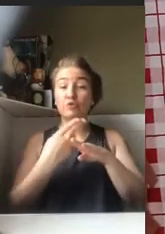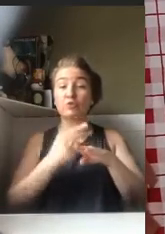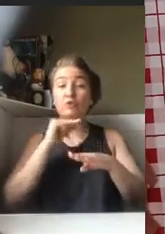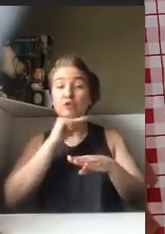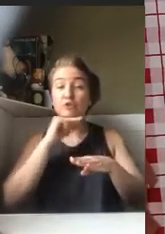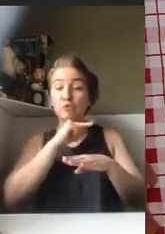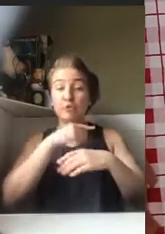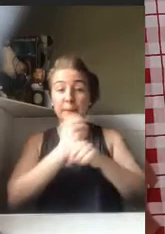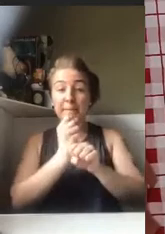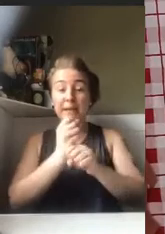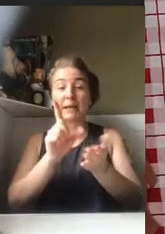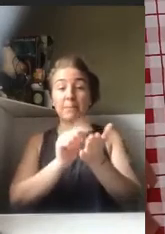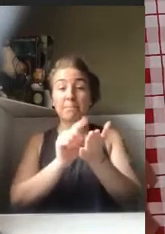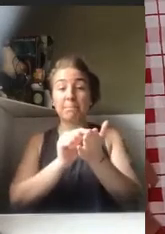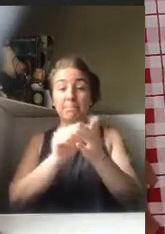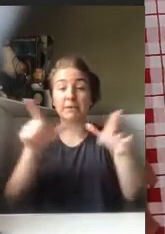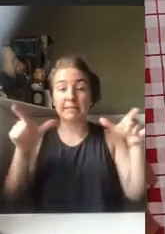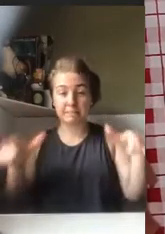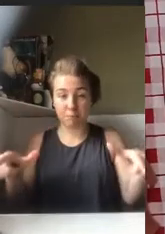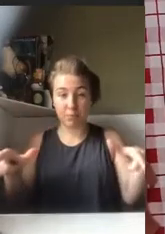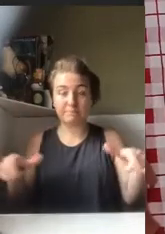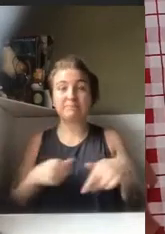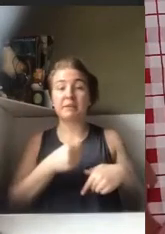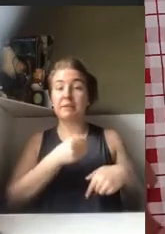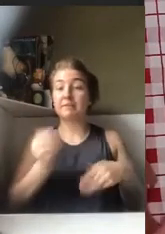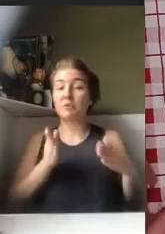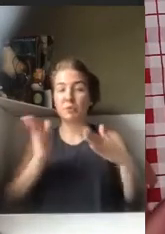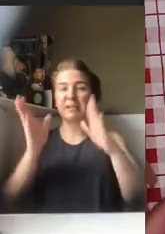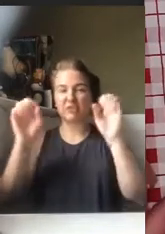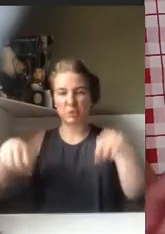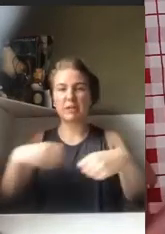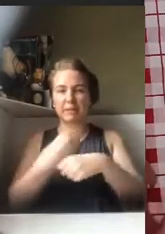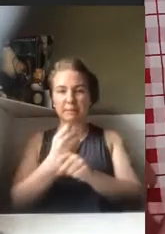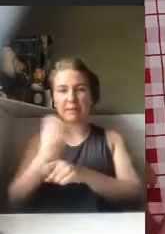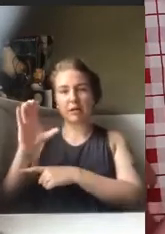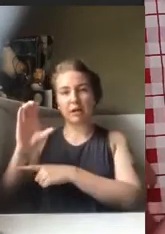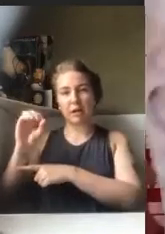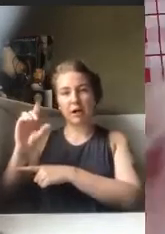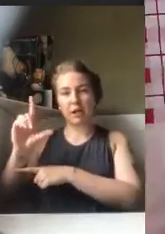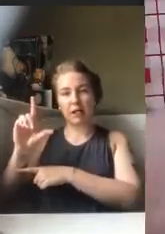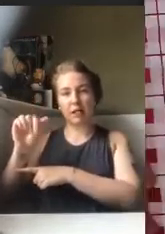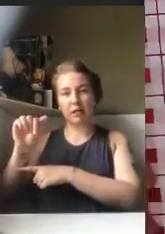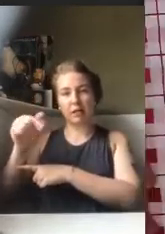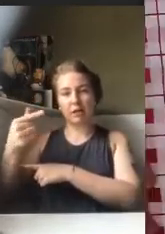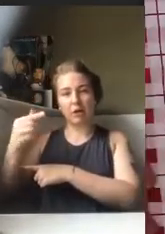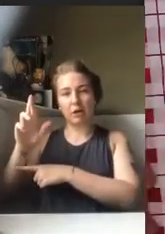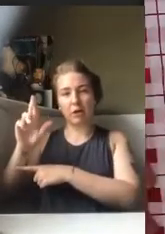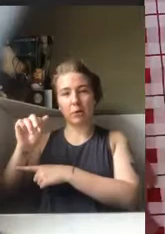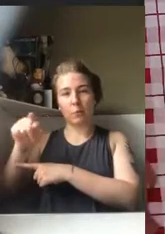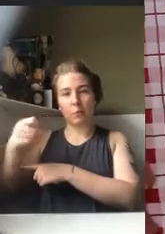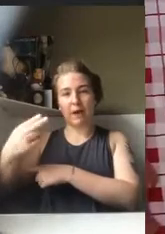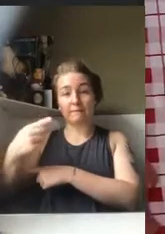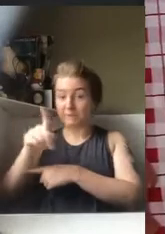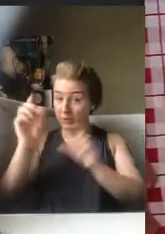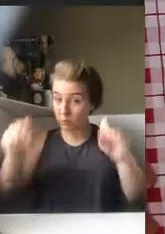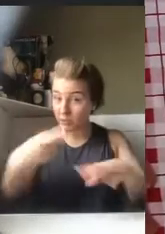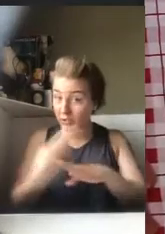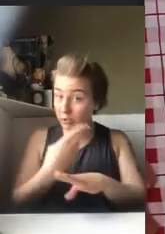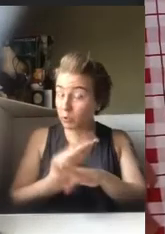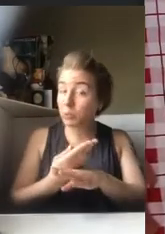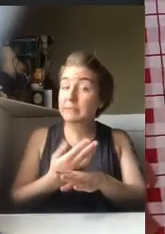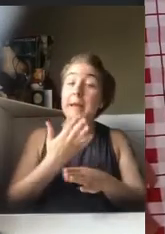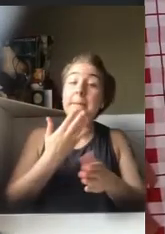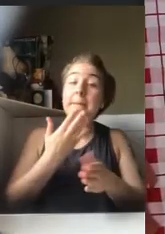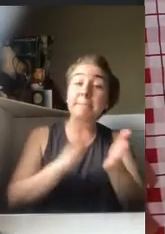printing board. There's a couple of ways you can print off of a collagraph. You can roll paint or ink on it and then lay a piece of paper on